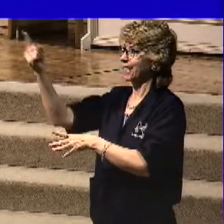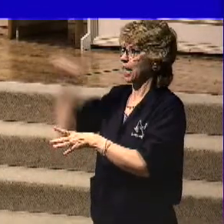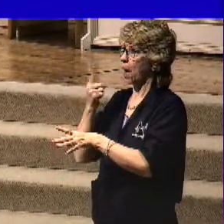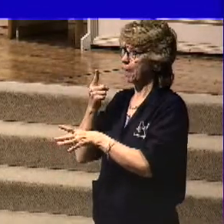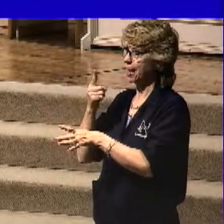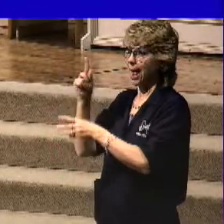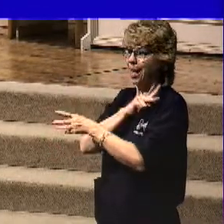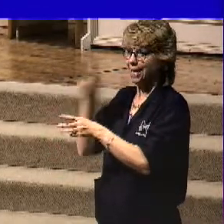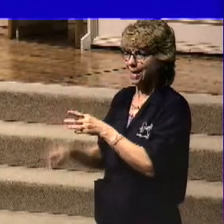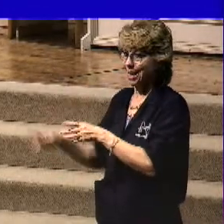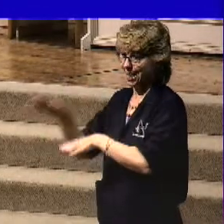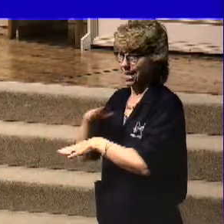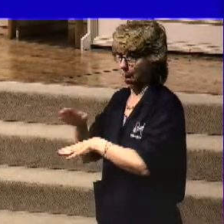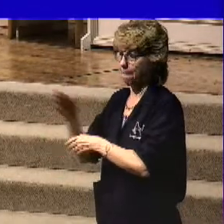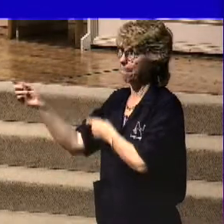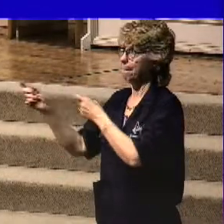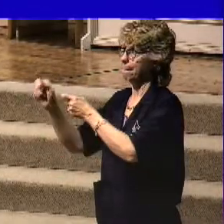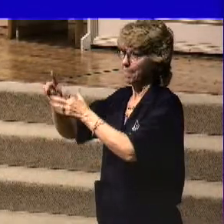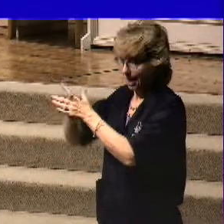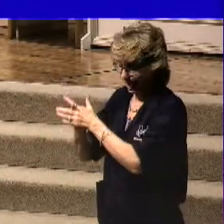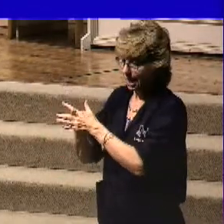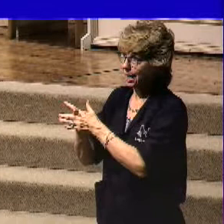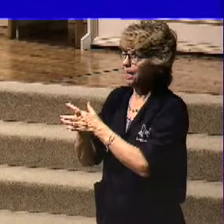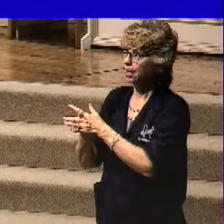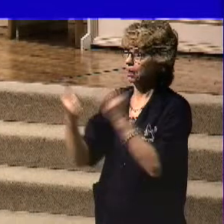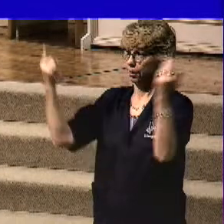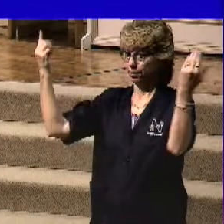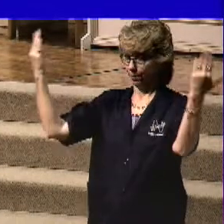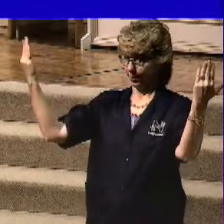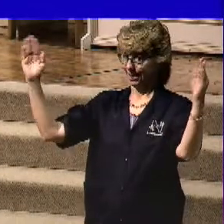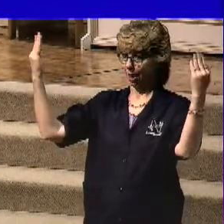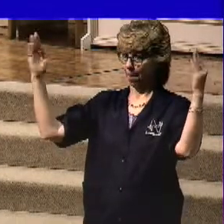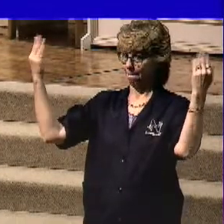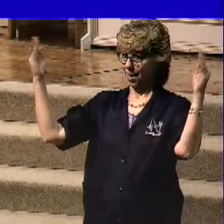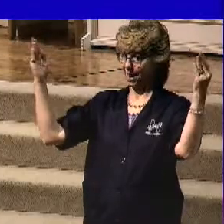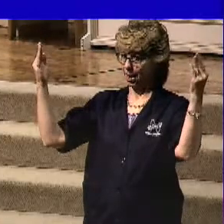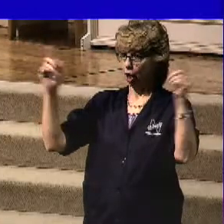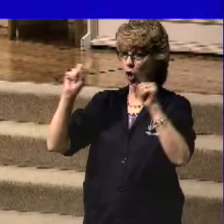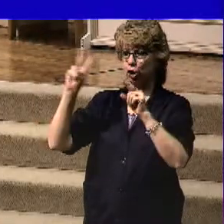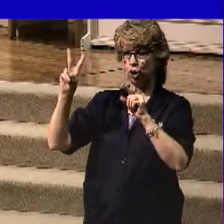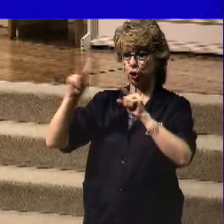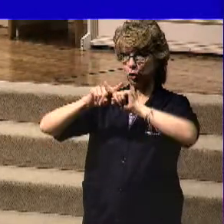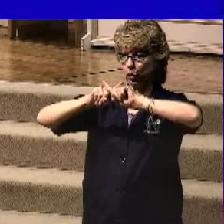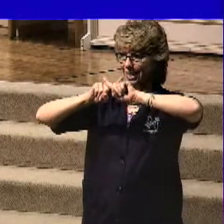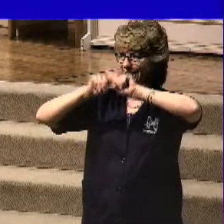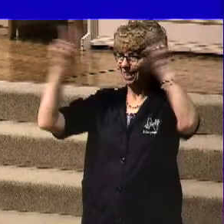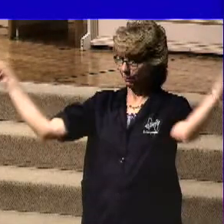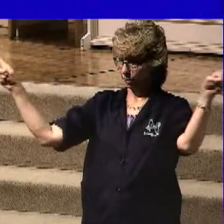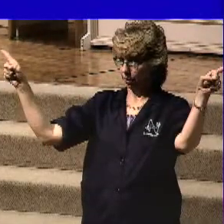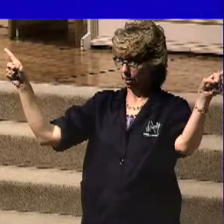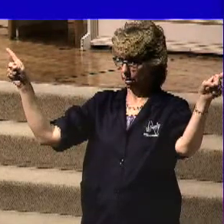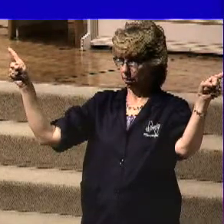different events. Rapture and second coming, two different events.